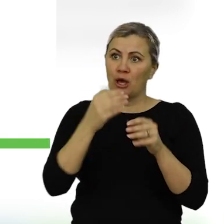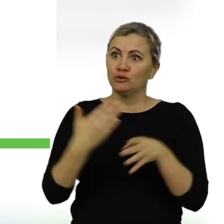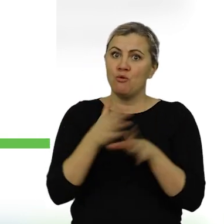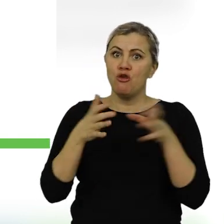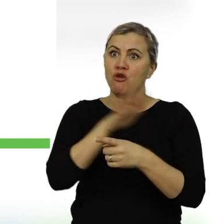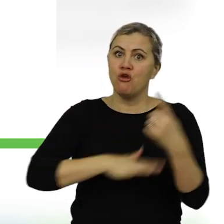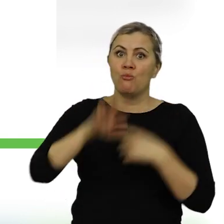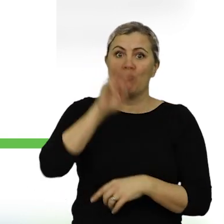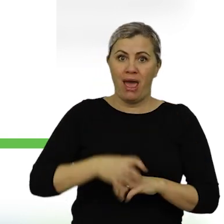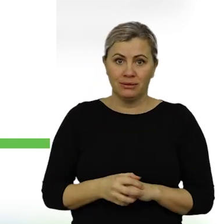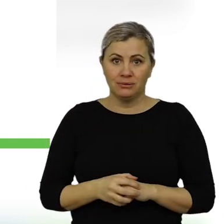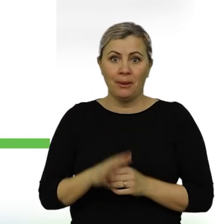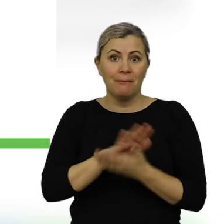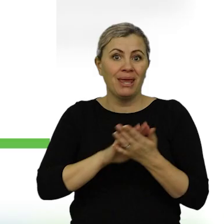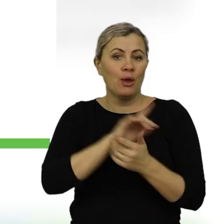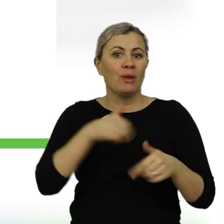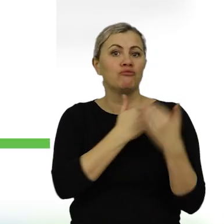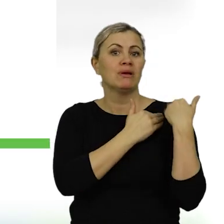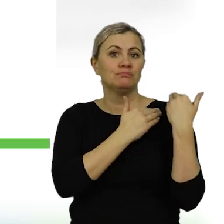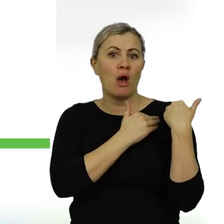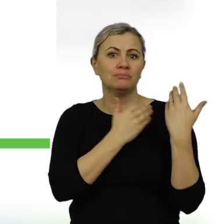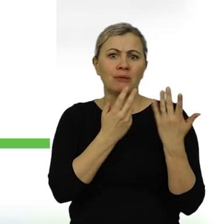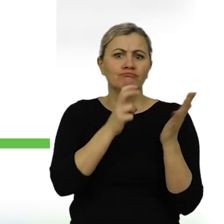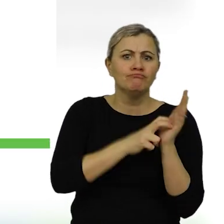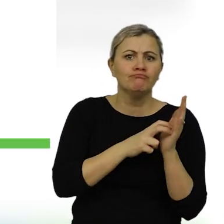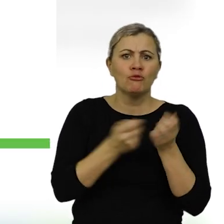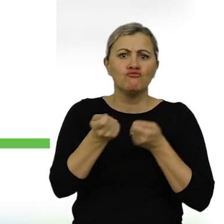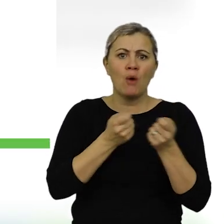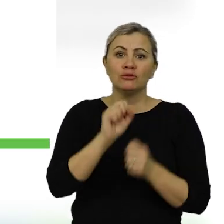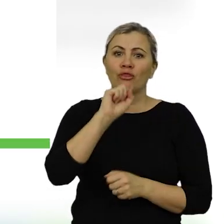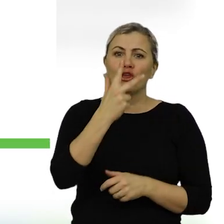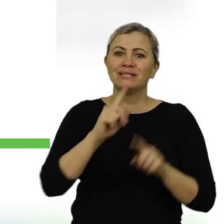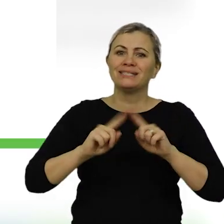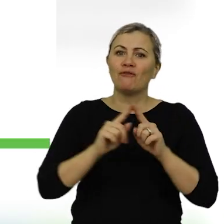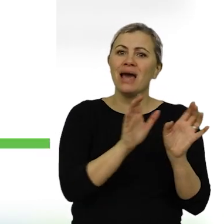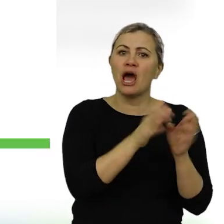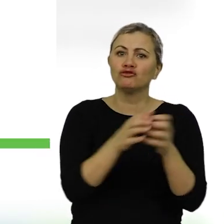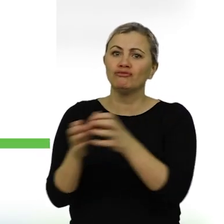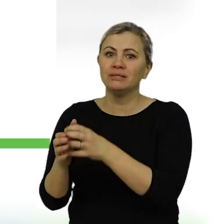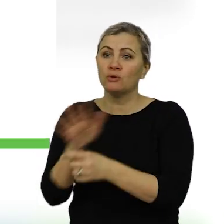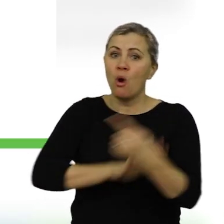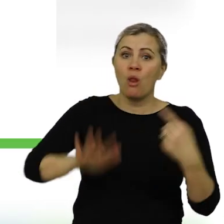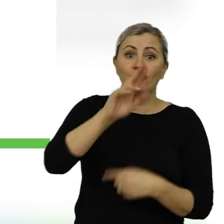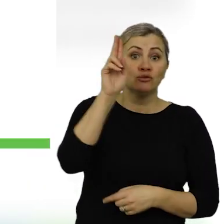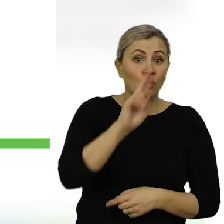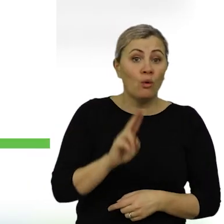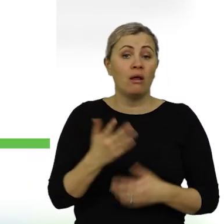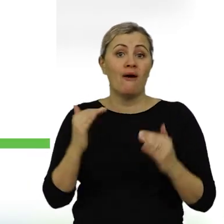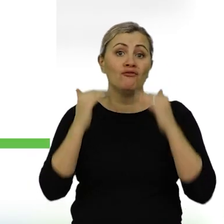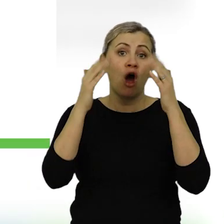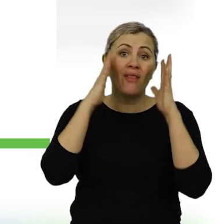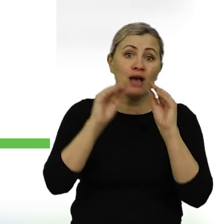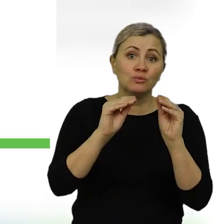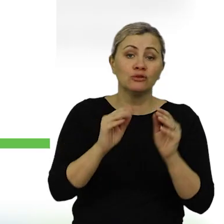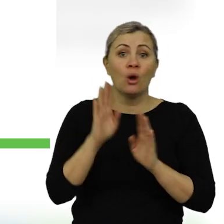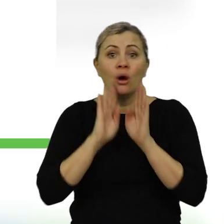education workforce in Wales. That means we're responsible for registering and regulating 13 categories across schools, further